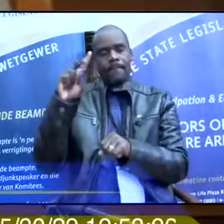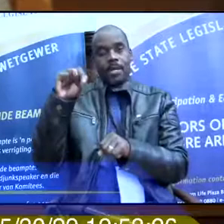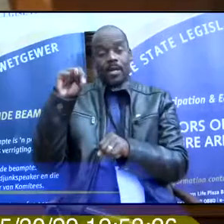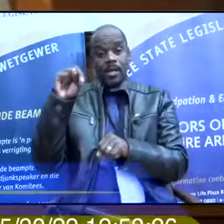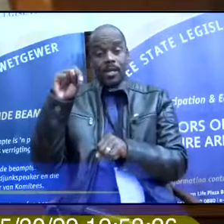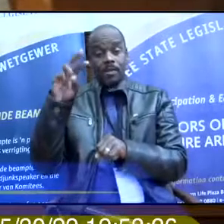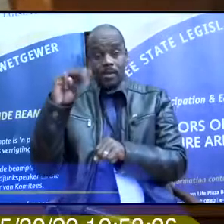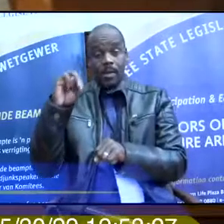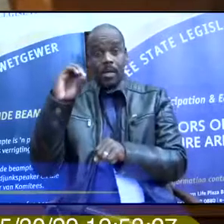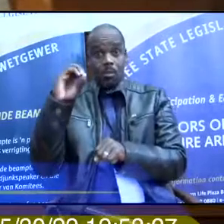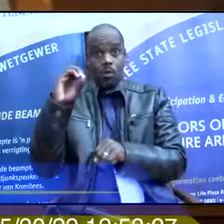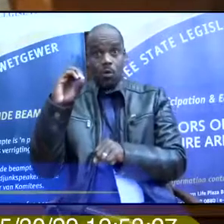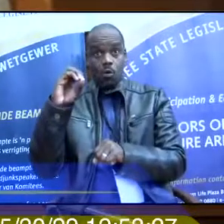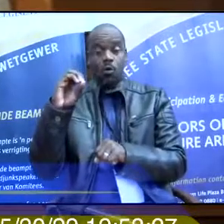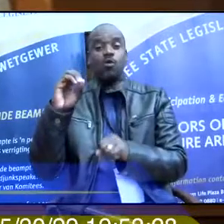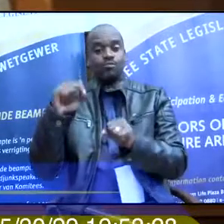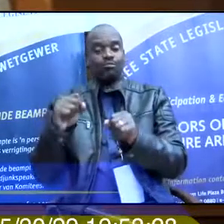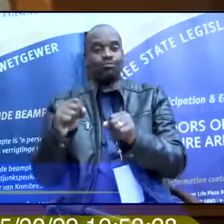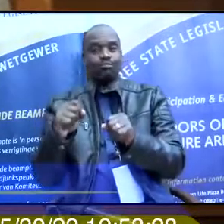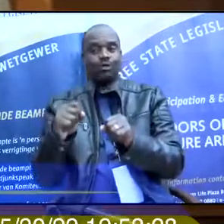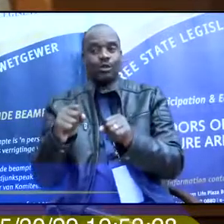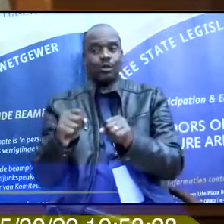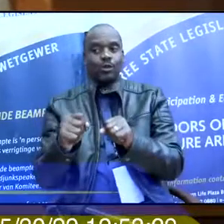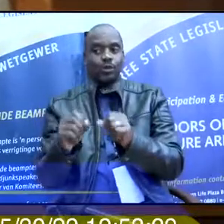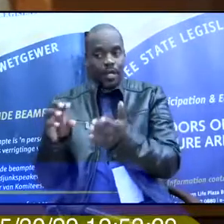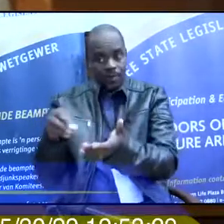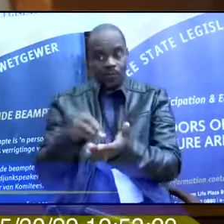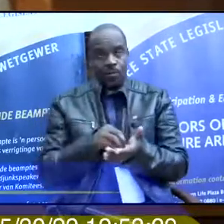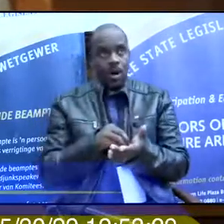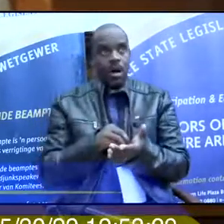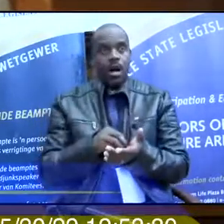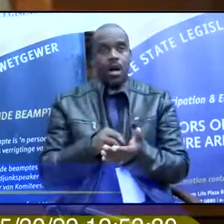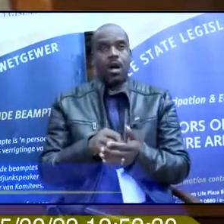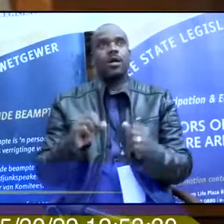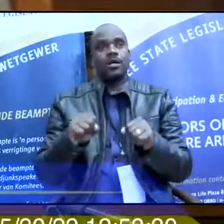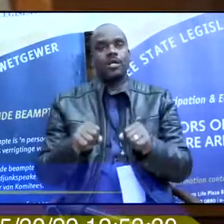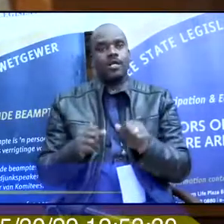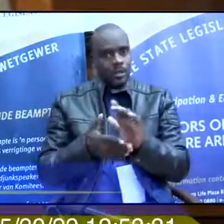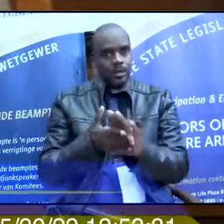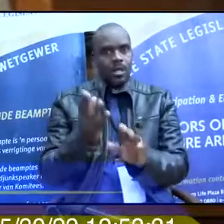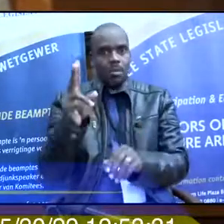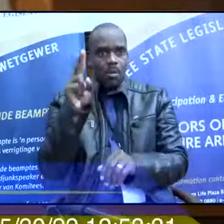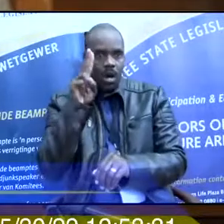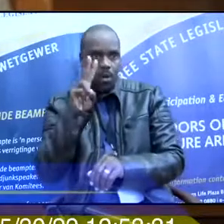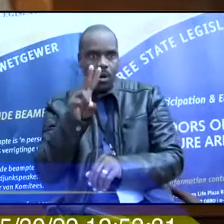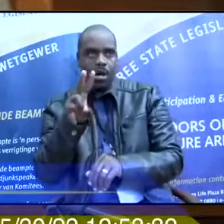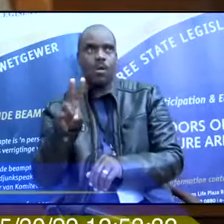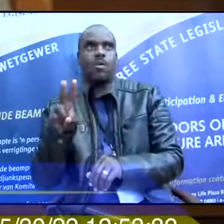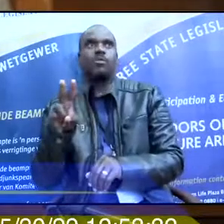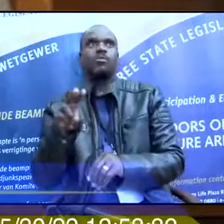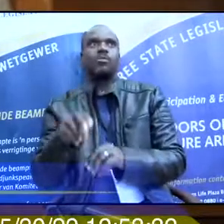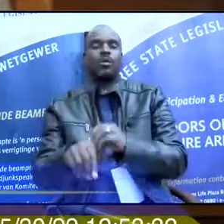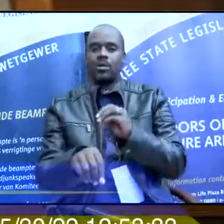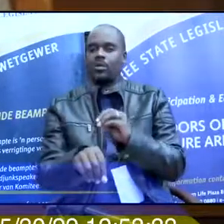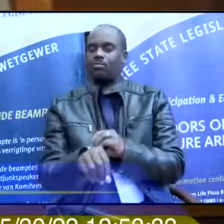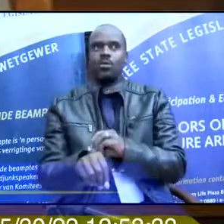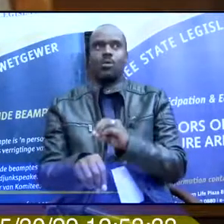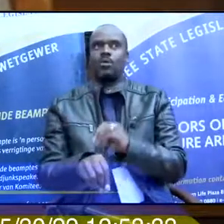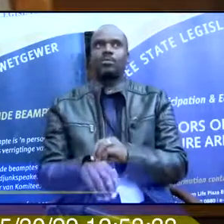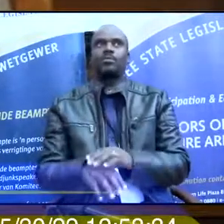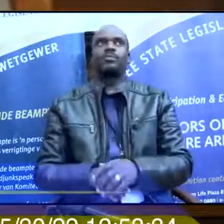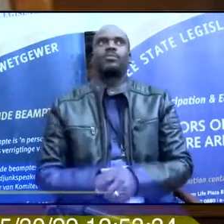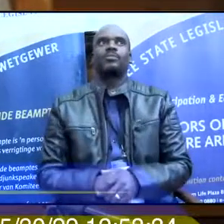debit orders must go through david others won't give you a notice that we will delay your debit order